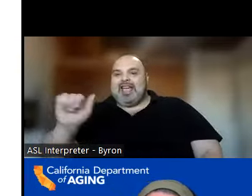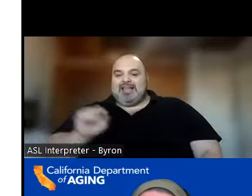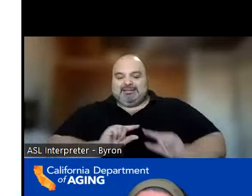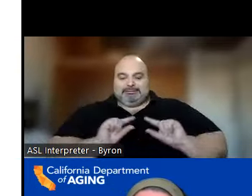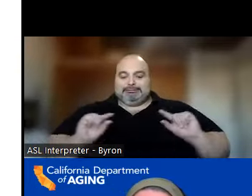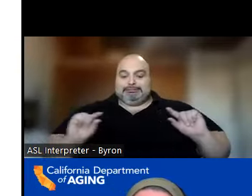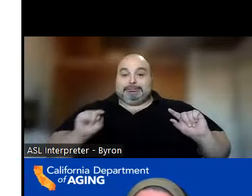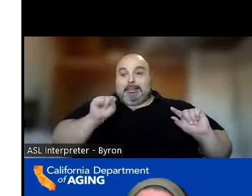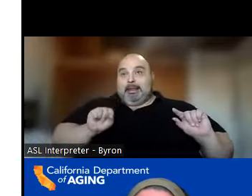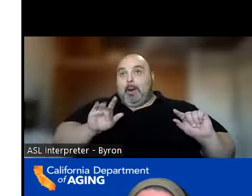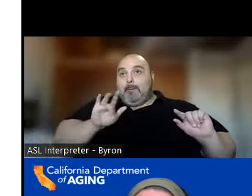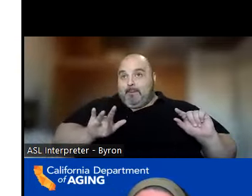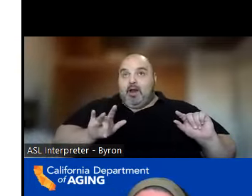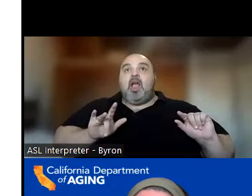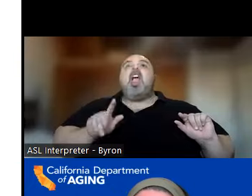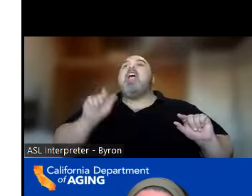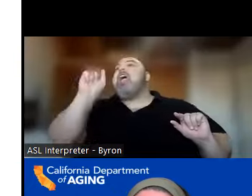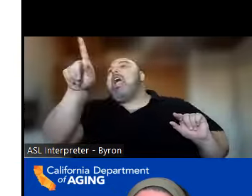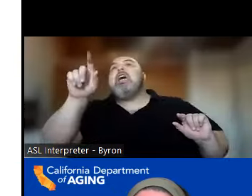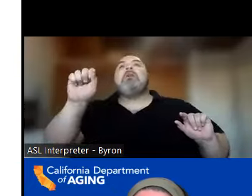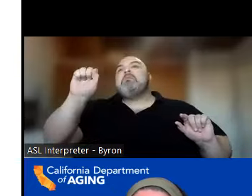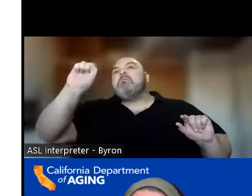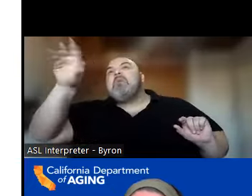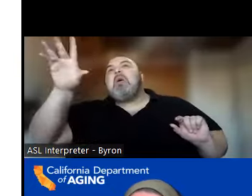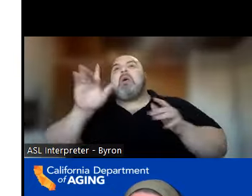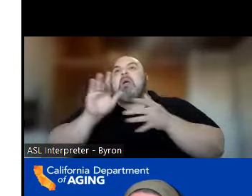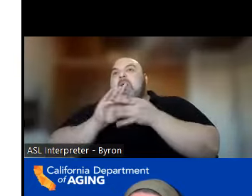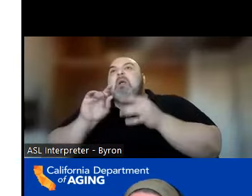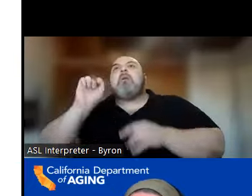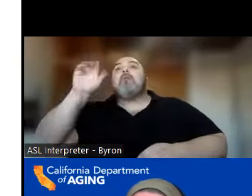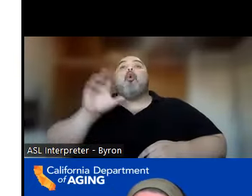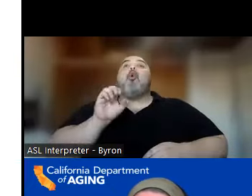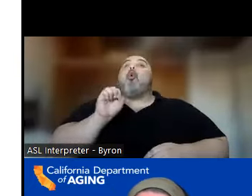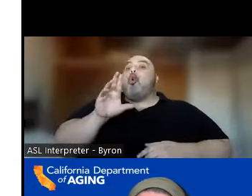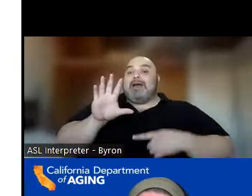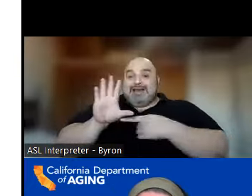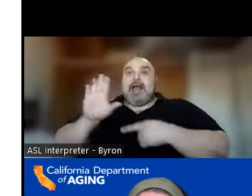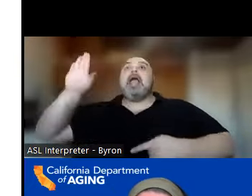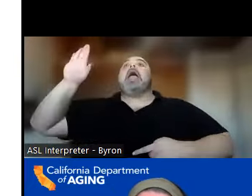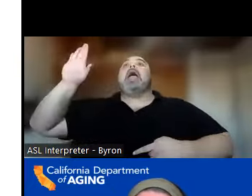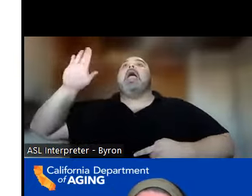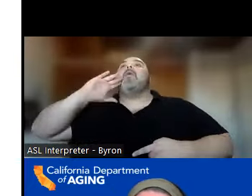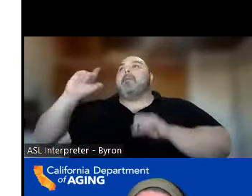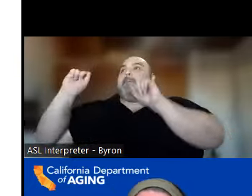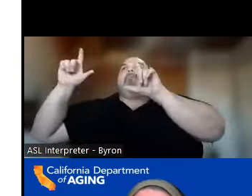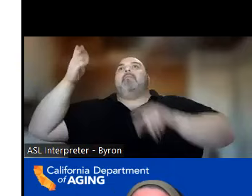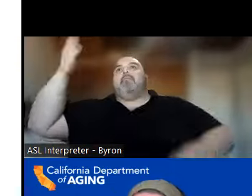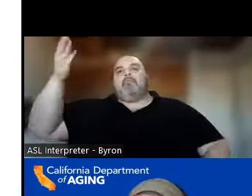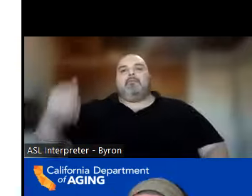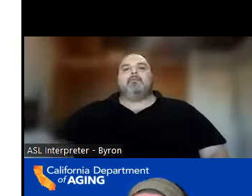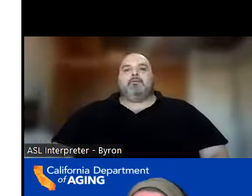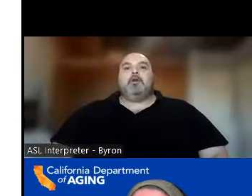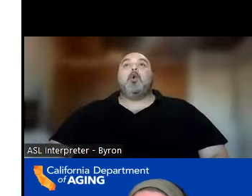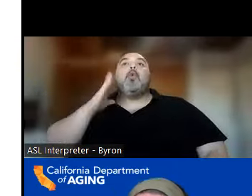of your screen, to ask a question, or you can just select the raise hand icon and it will show up on your screen. And then we'll call